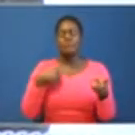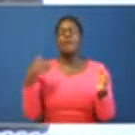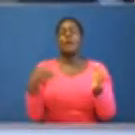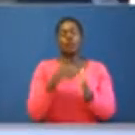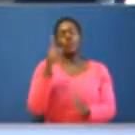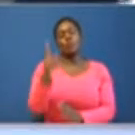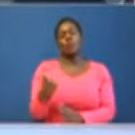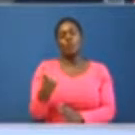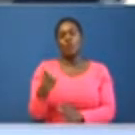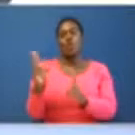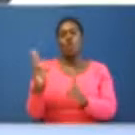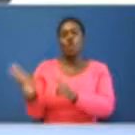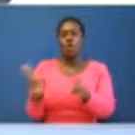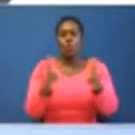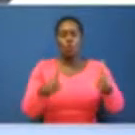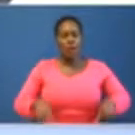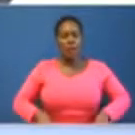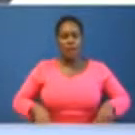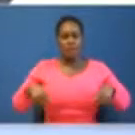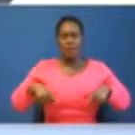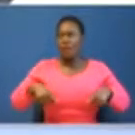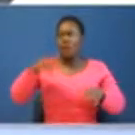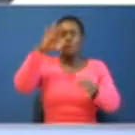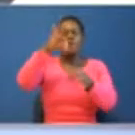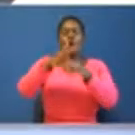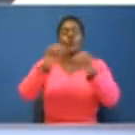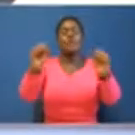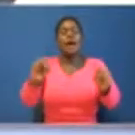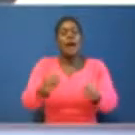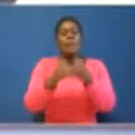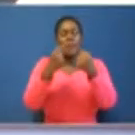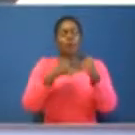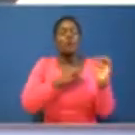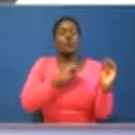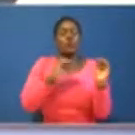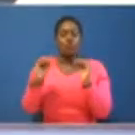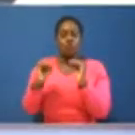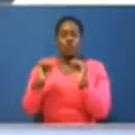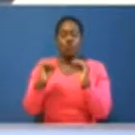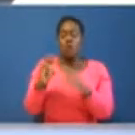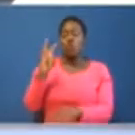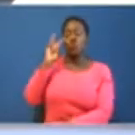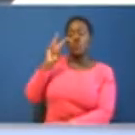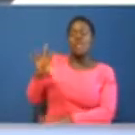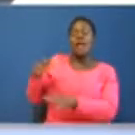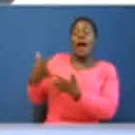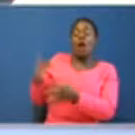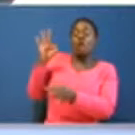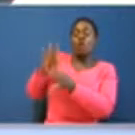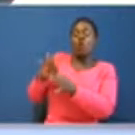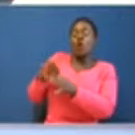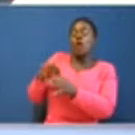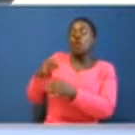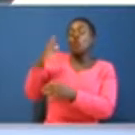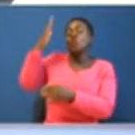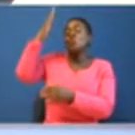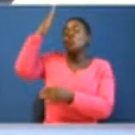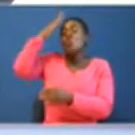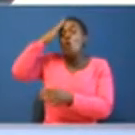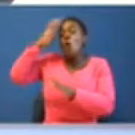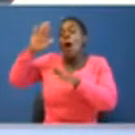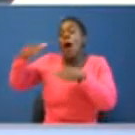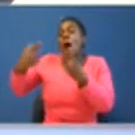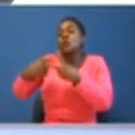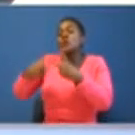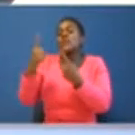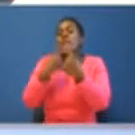professor an ordinary life will be allowed the balloting is happening let me immediately take our viewers there where we'll get to determine the order in which they will stand at that